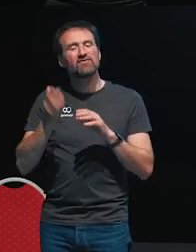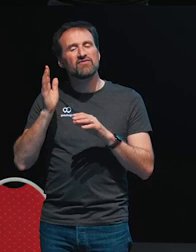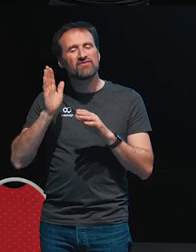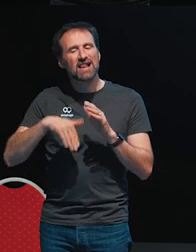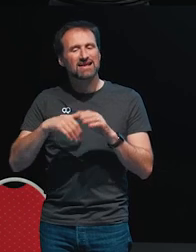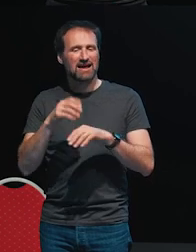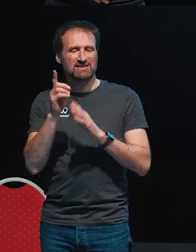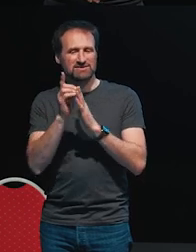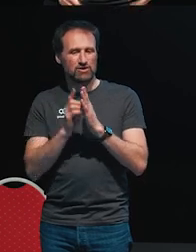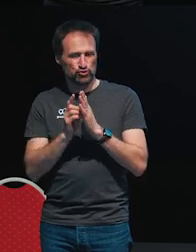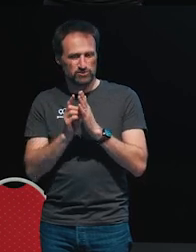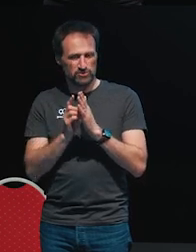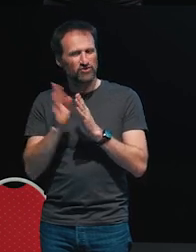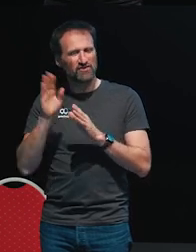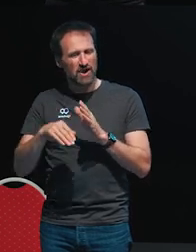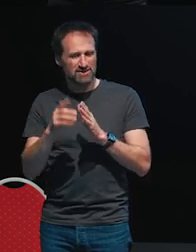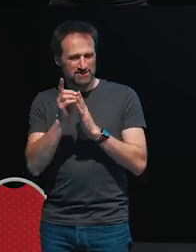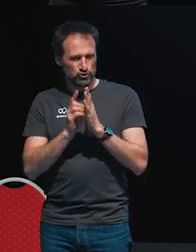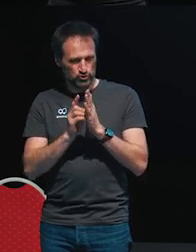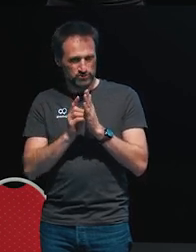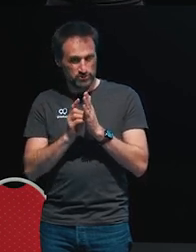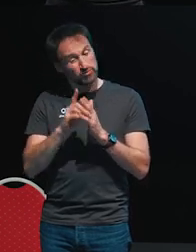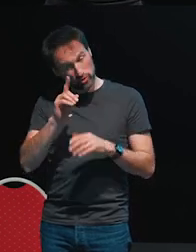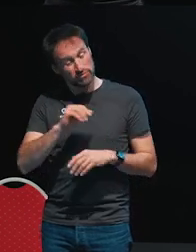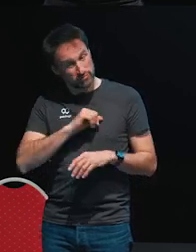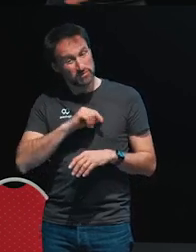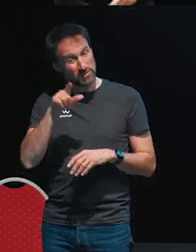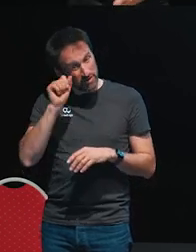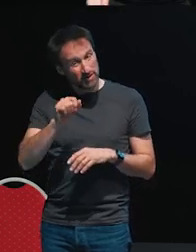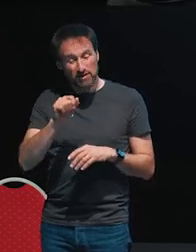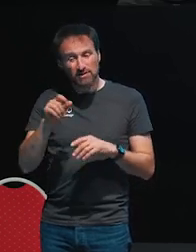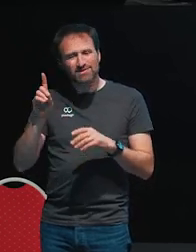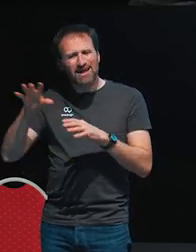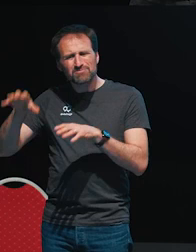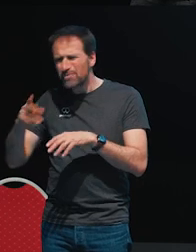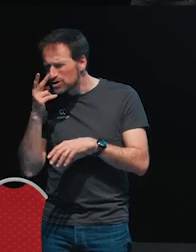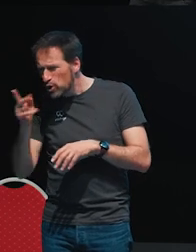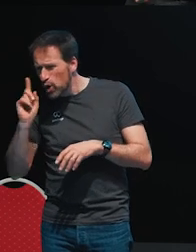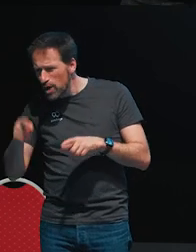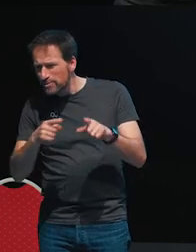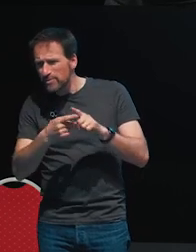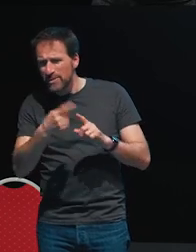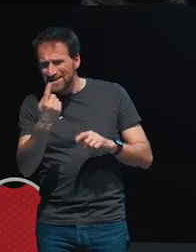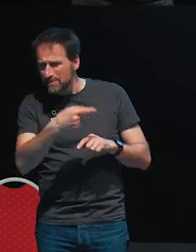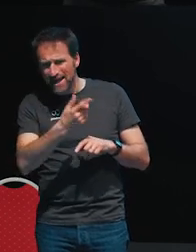on your server in your database. It can tell you if it's already expired or not, which is one of the strengths of a JSON Web